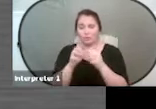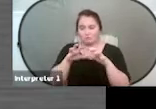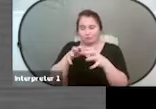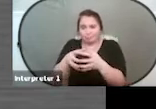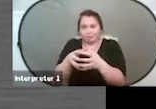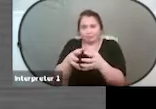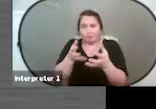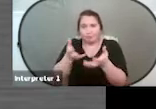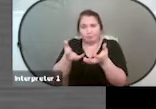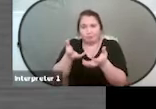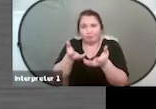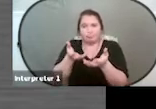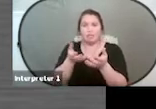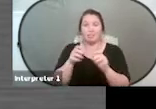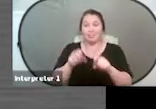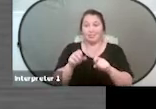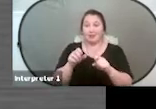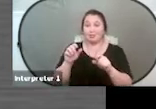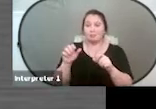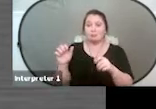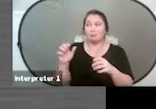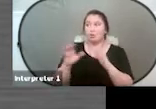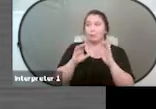communicating with people in different places even.